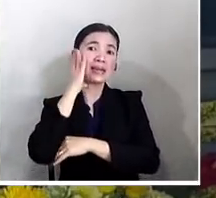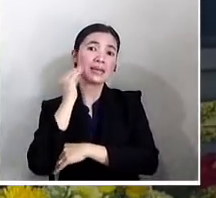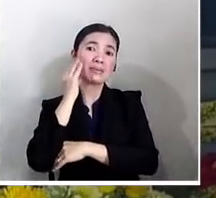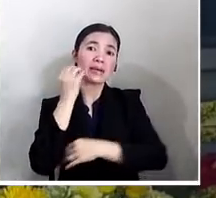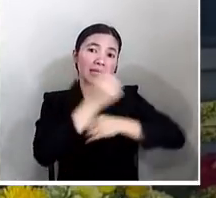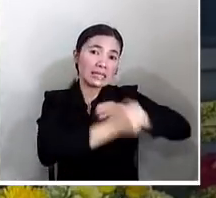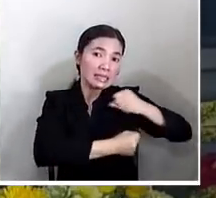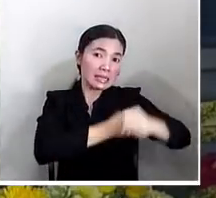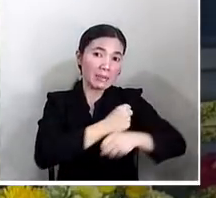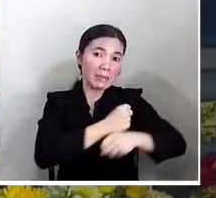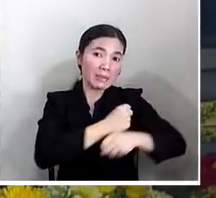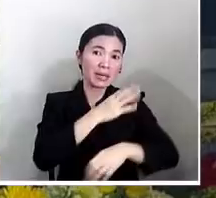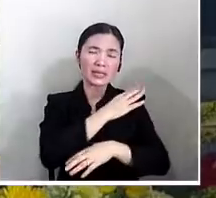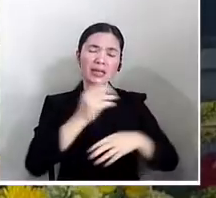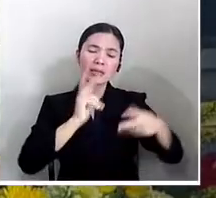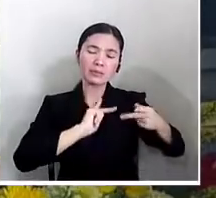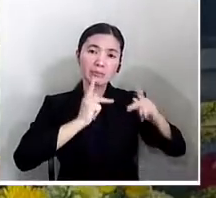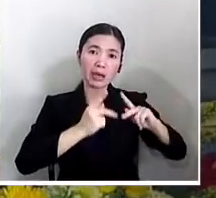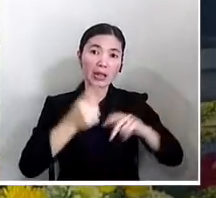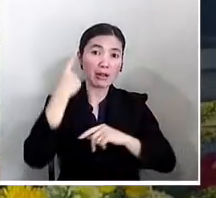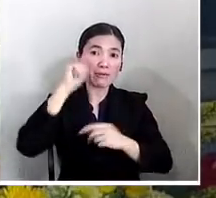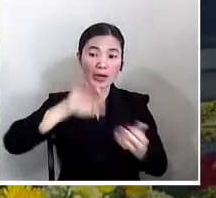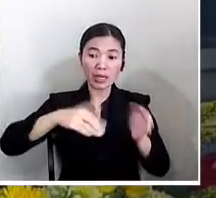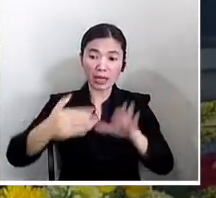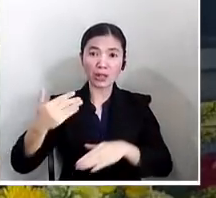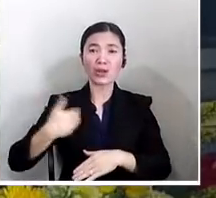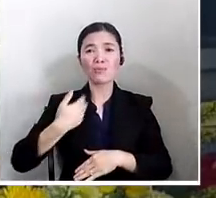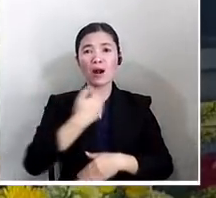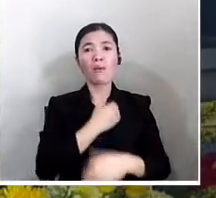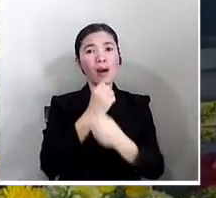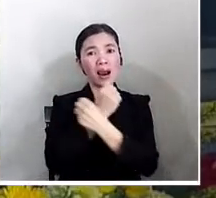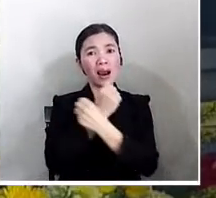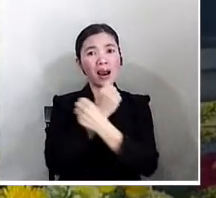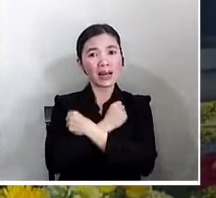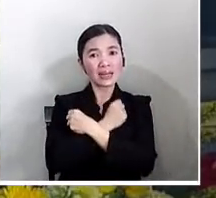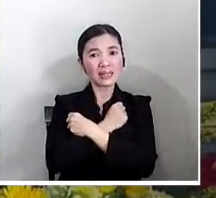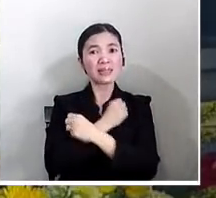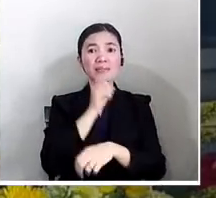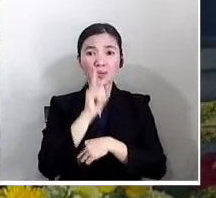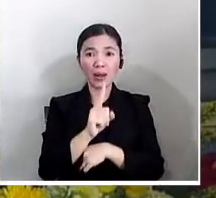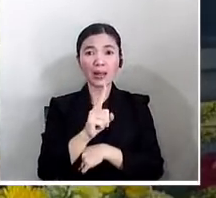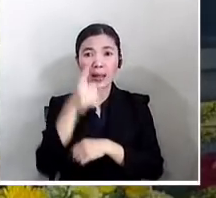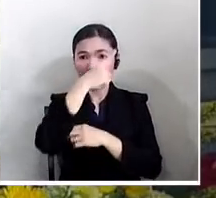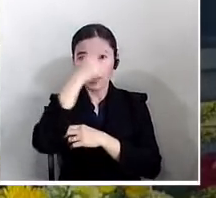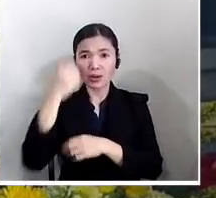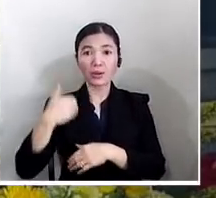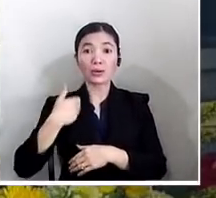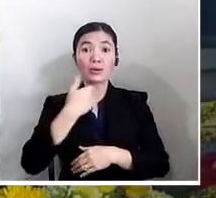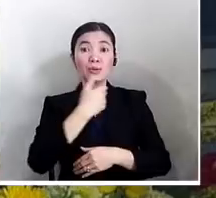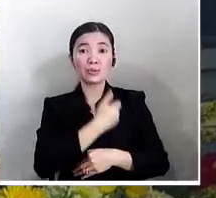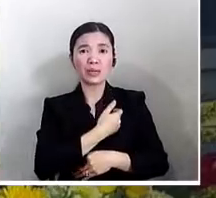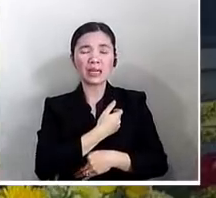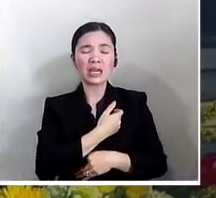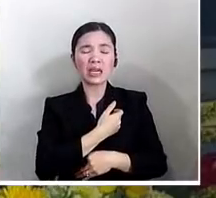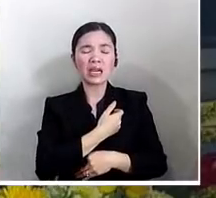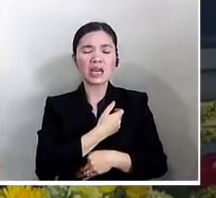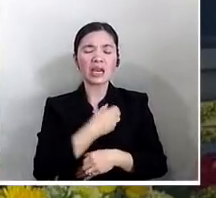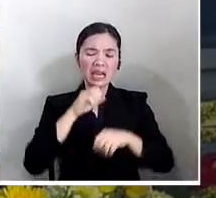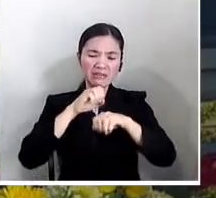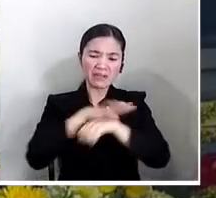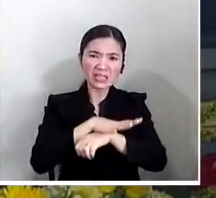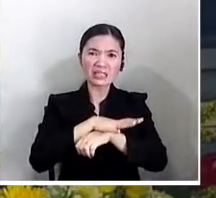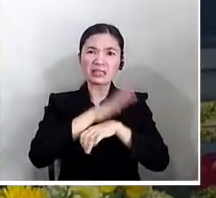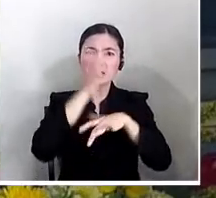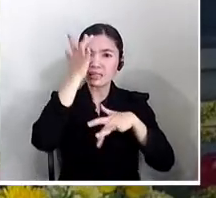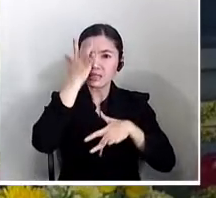pain for the death of our loved ones, because we get sick, because we